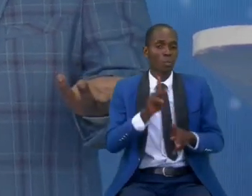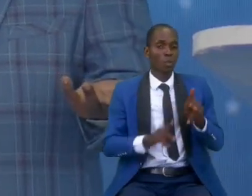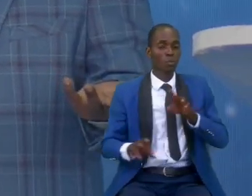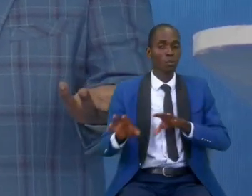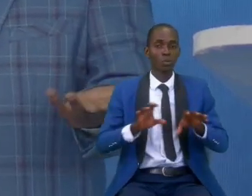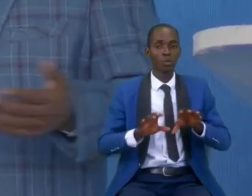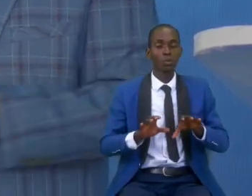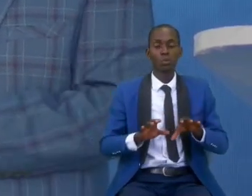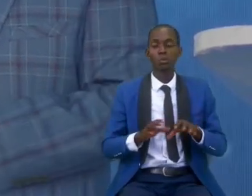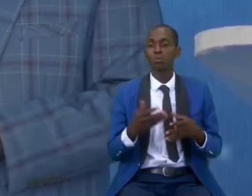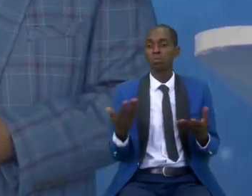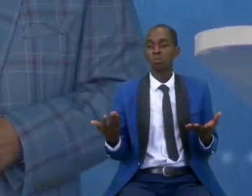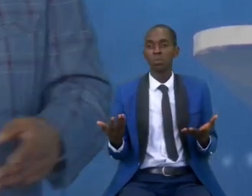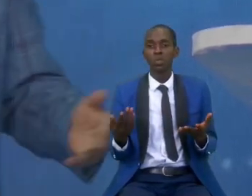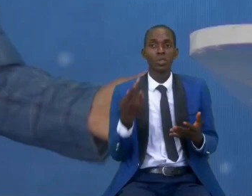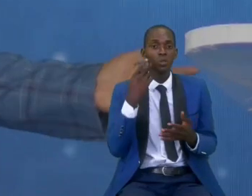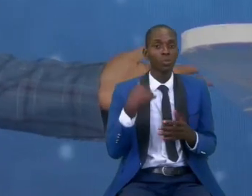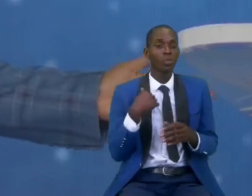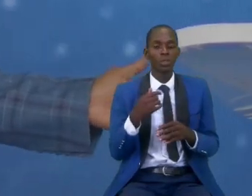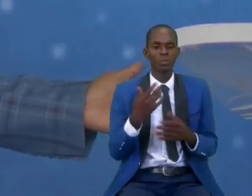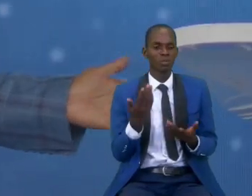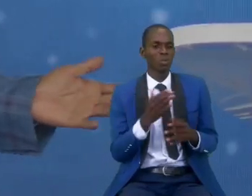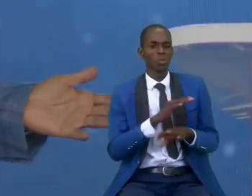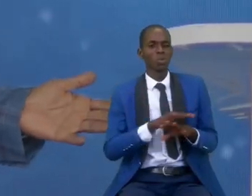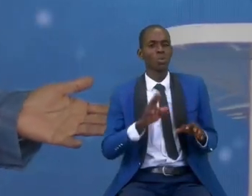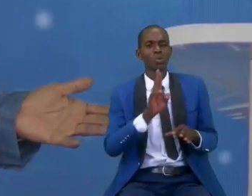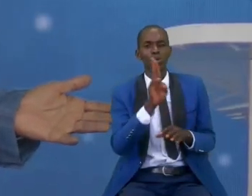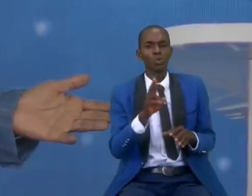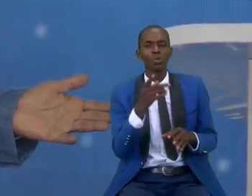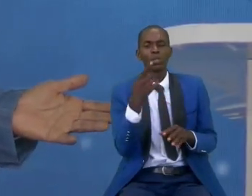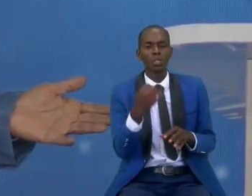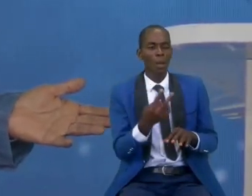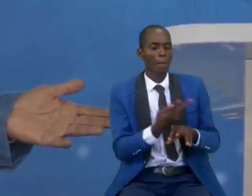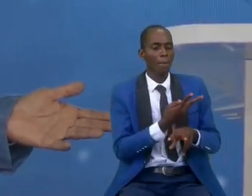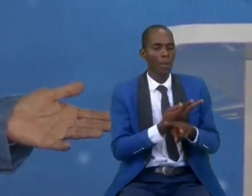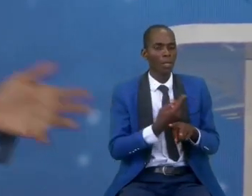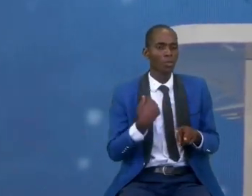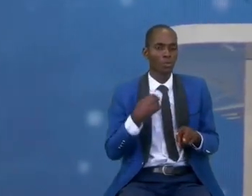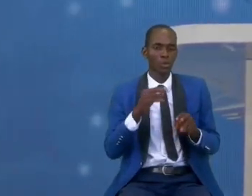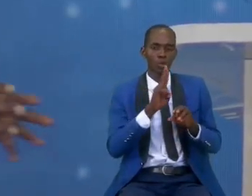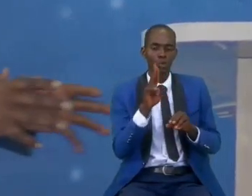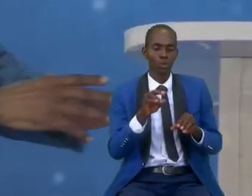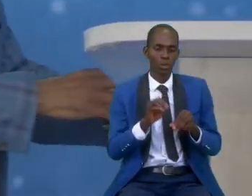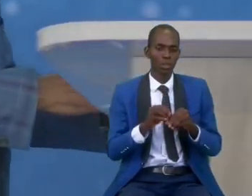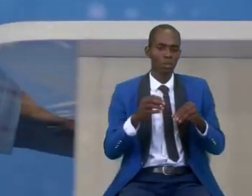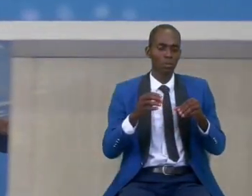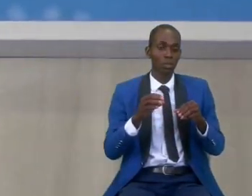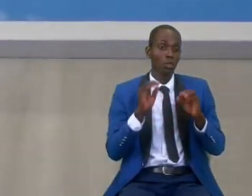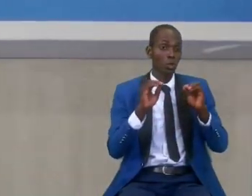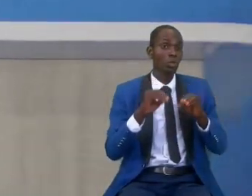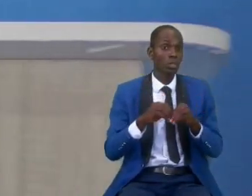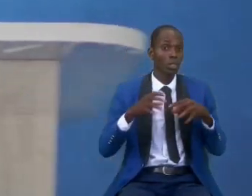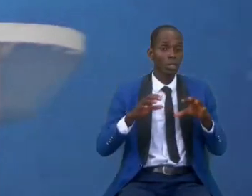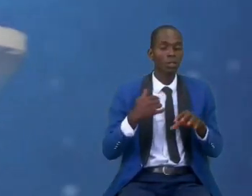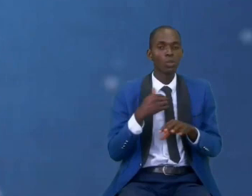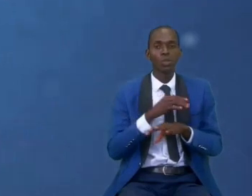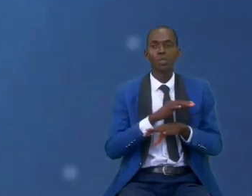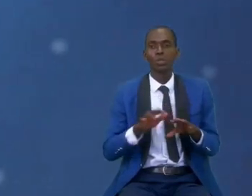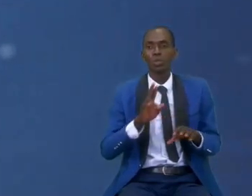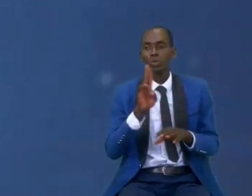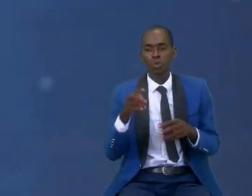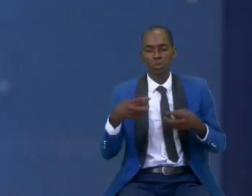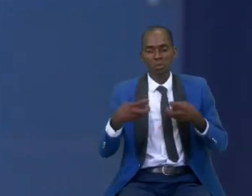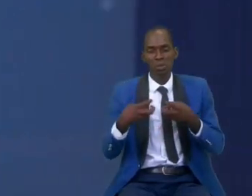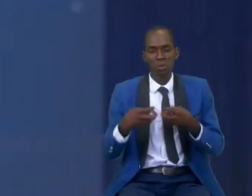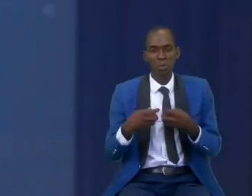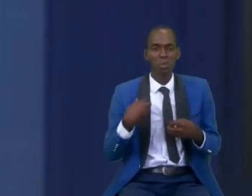the physics were taught. They don't use the history, the geography were taught. They don't use the civic knowledge they